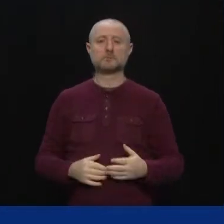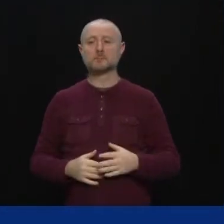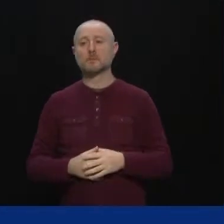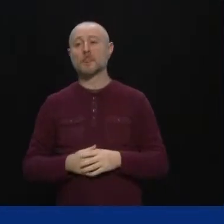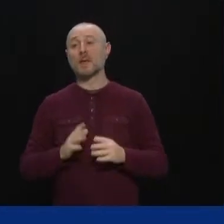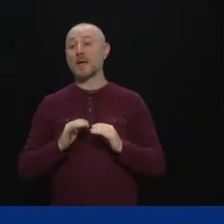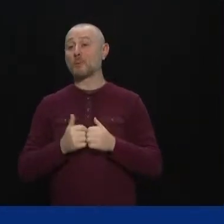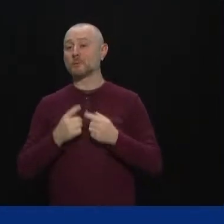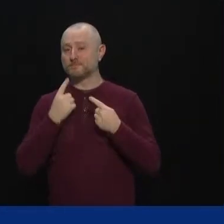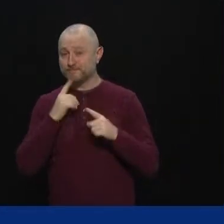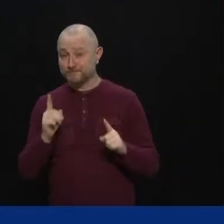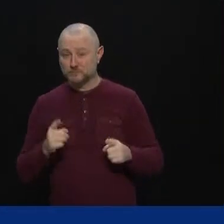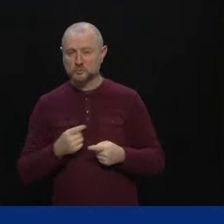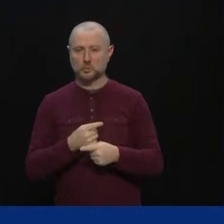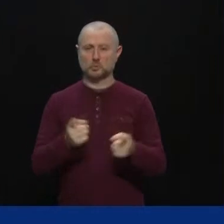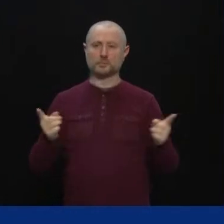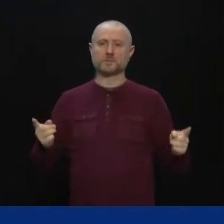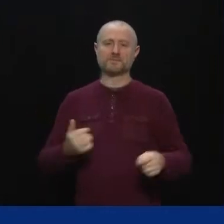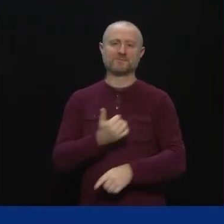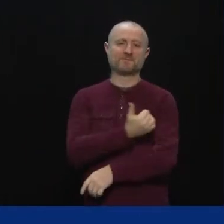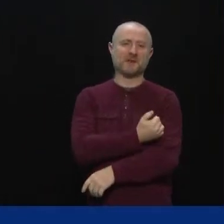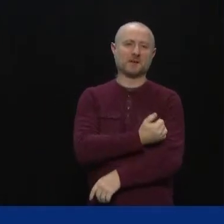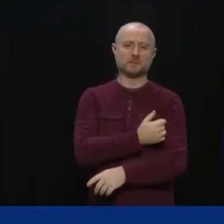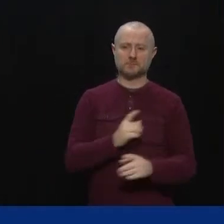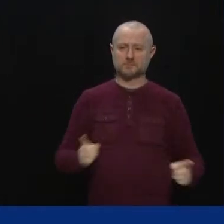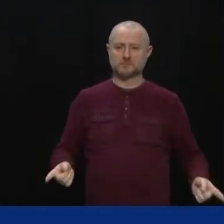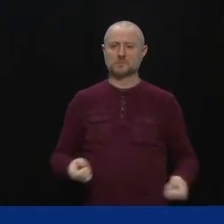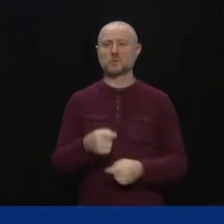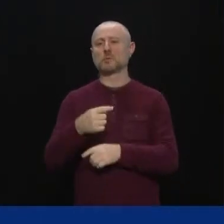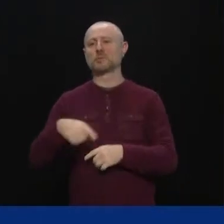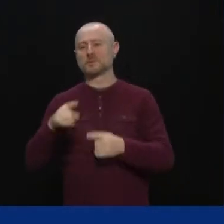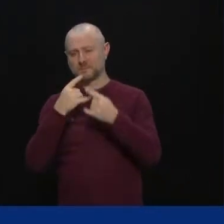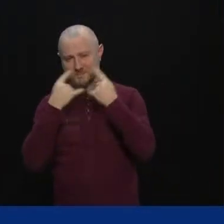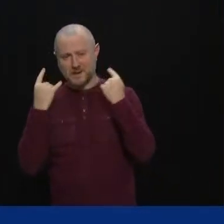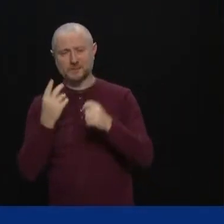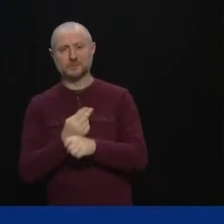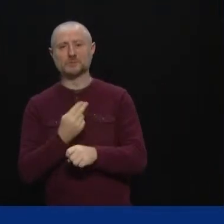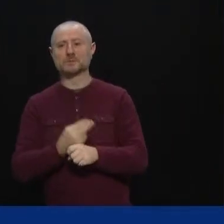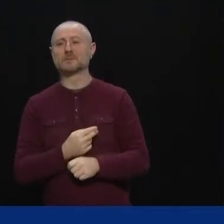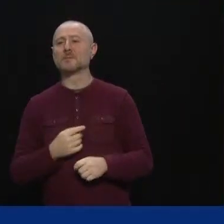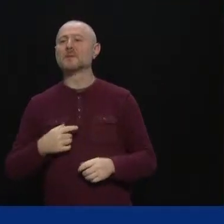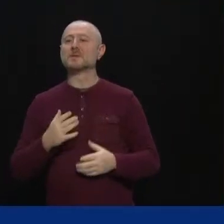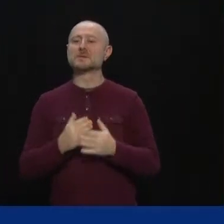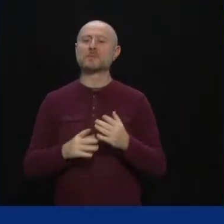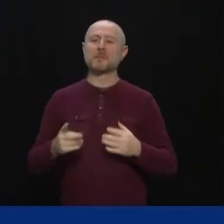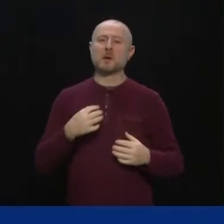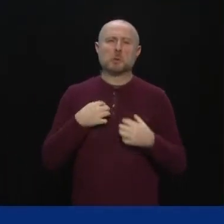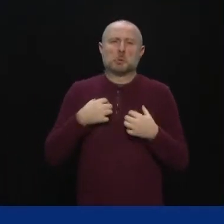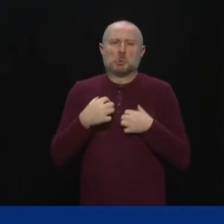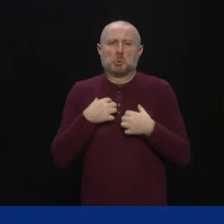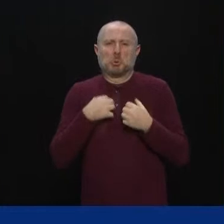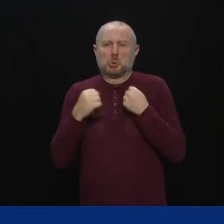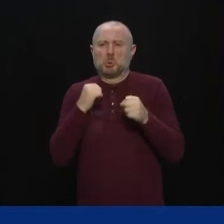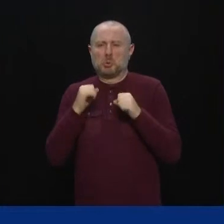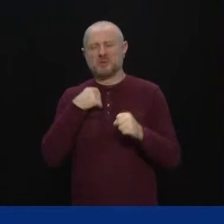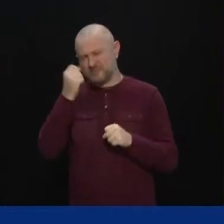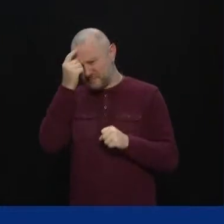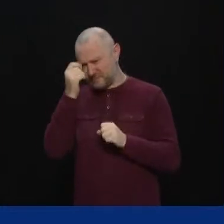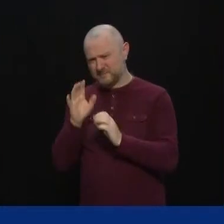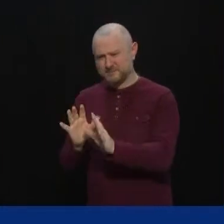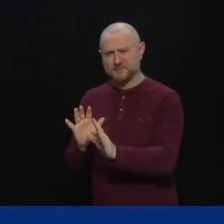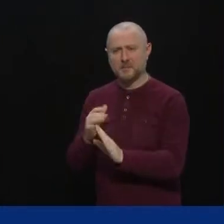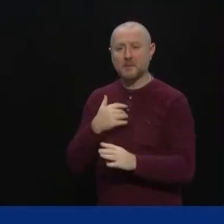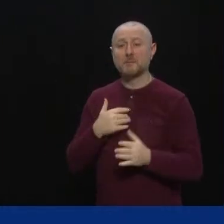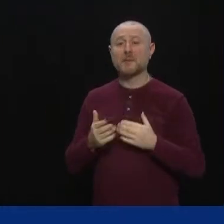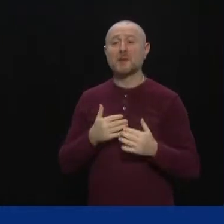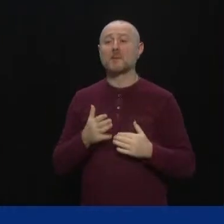got vaccinated, you wear your masks, kind of griping a little bit about it, I hear it, even in my own household sometimes,